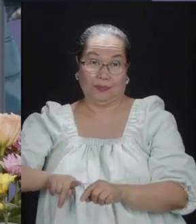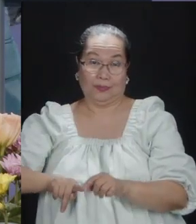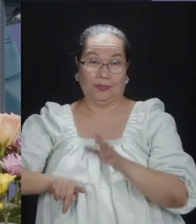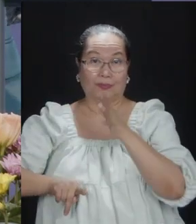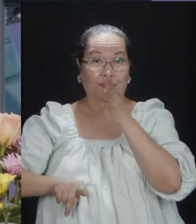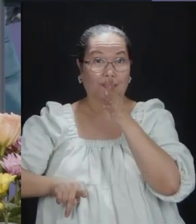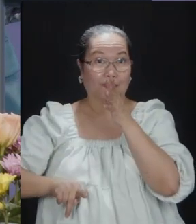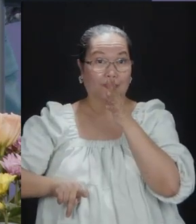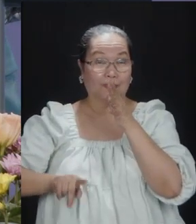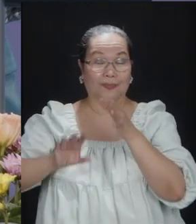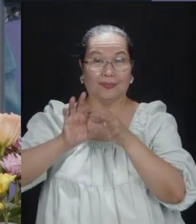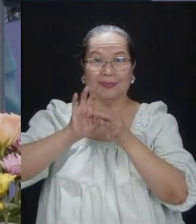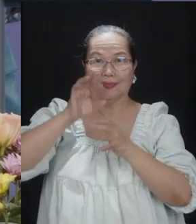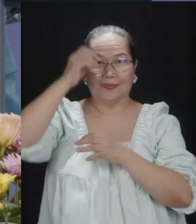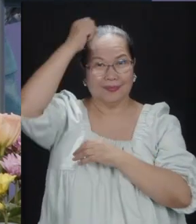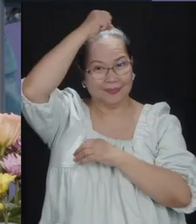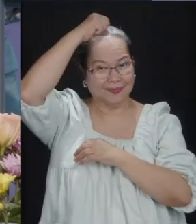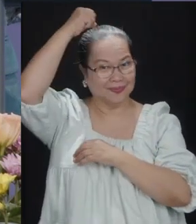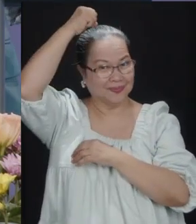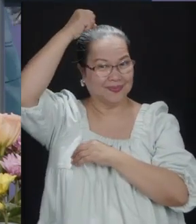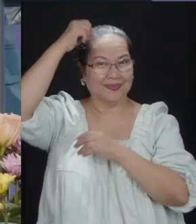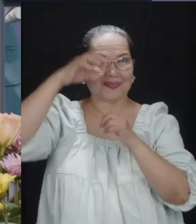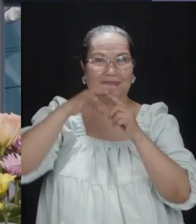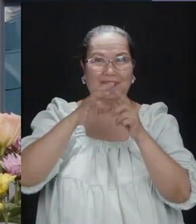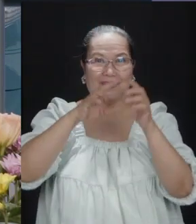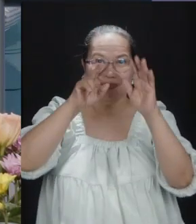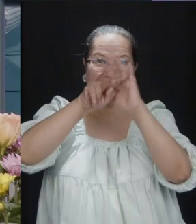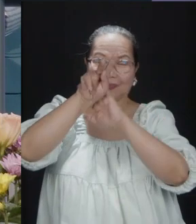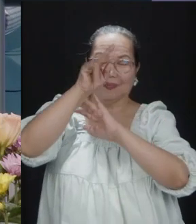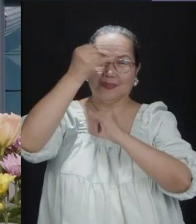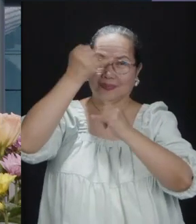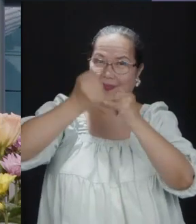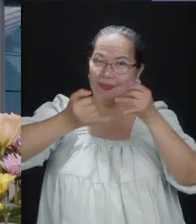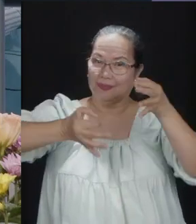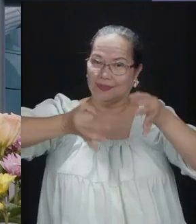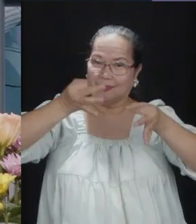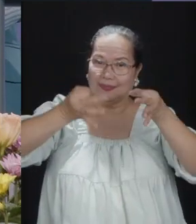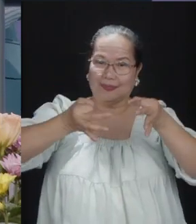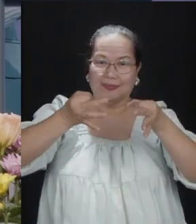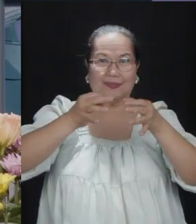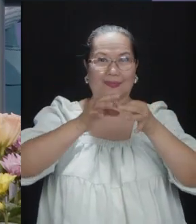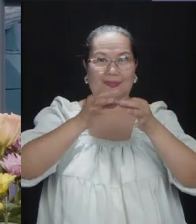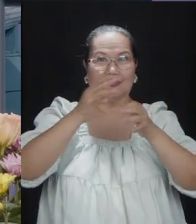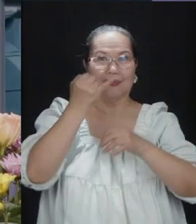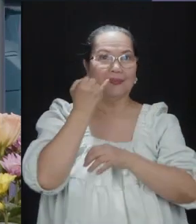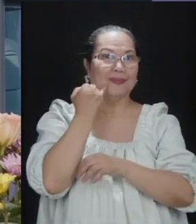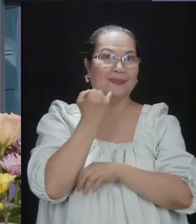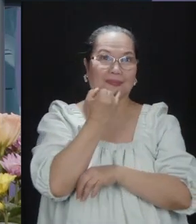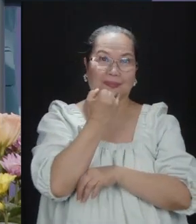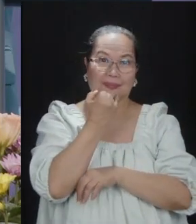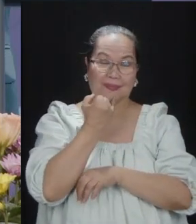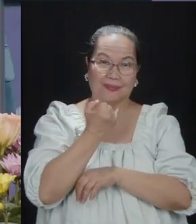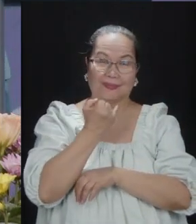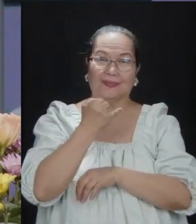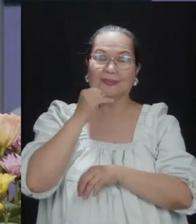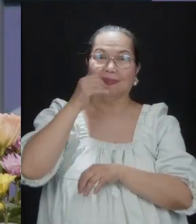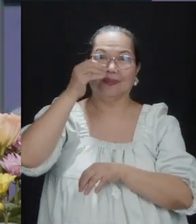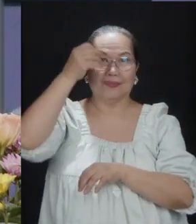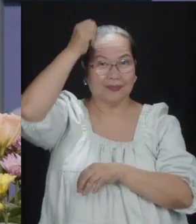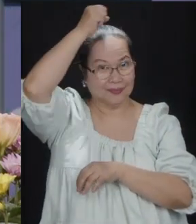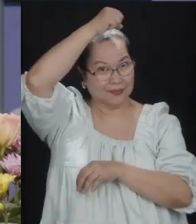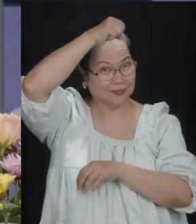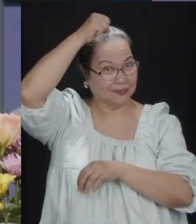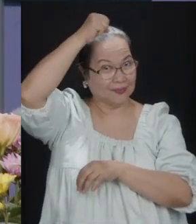of Samuel, a prophet, and the last judge of Israel. Samuel also functioned